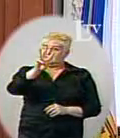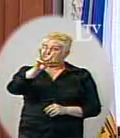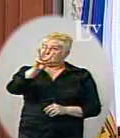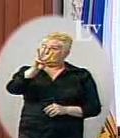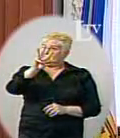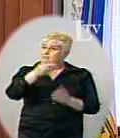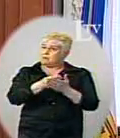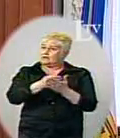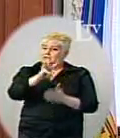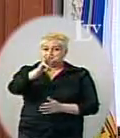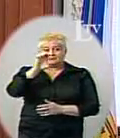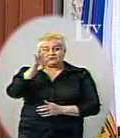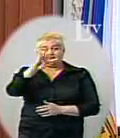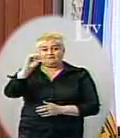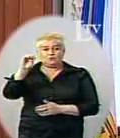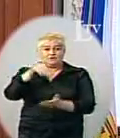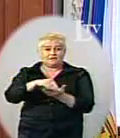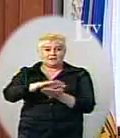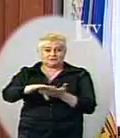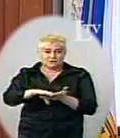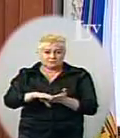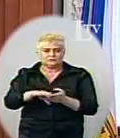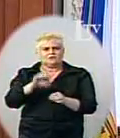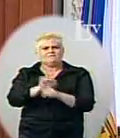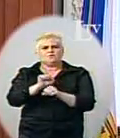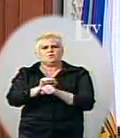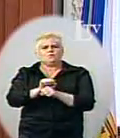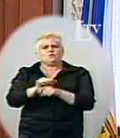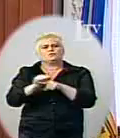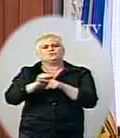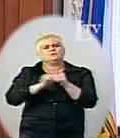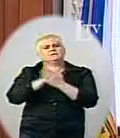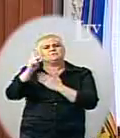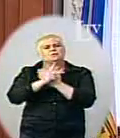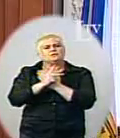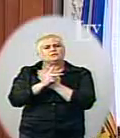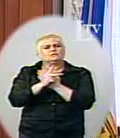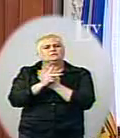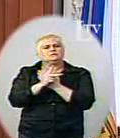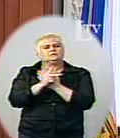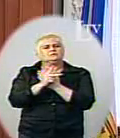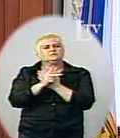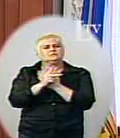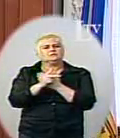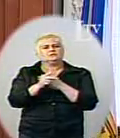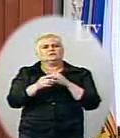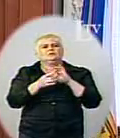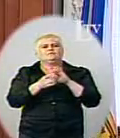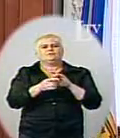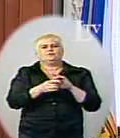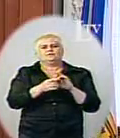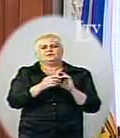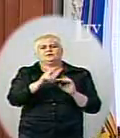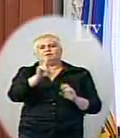$640,000 for workforce training programs offered through the Unamiki Economic Benefits Office in